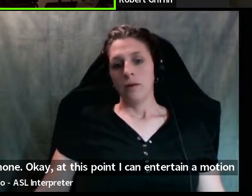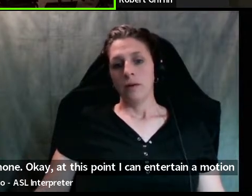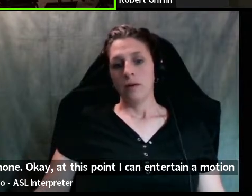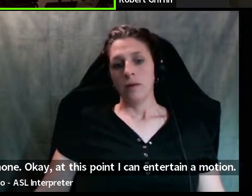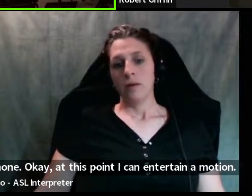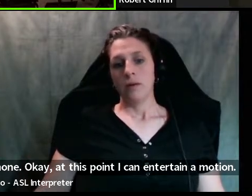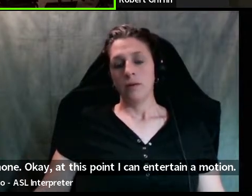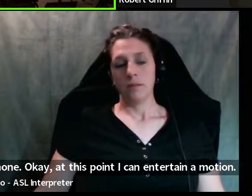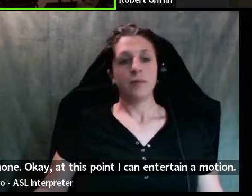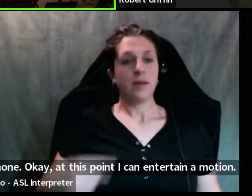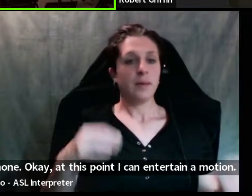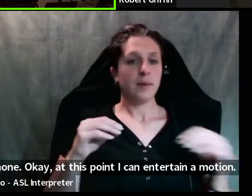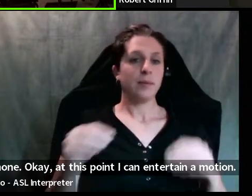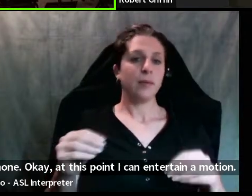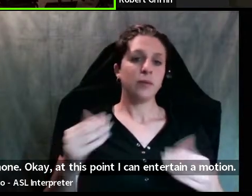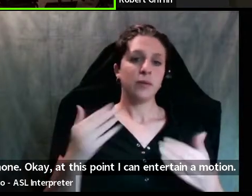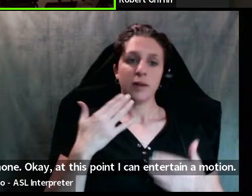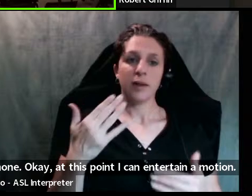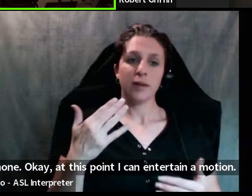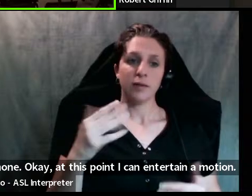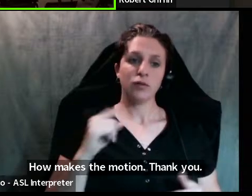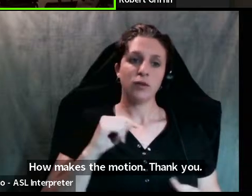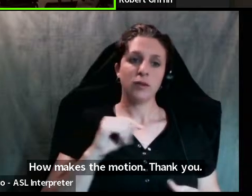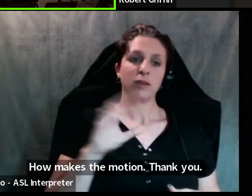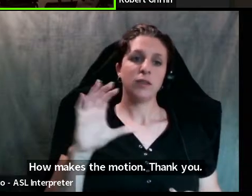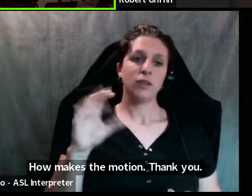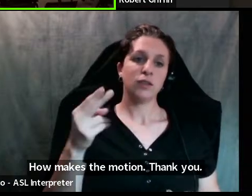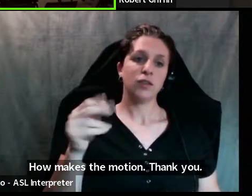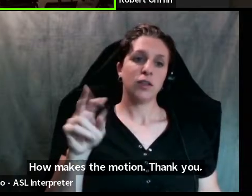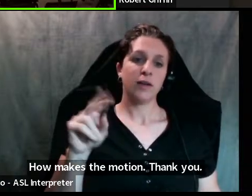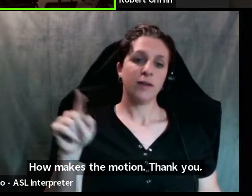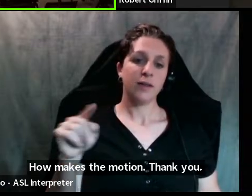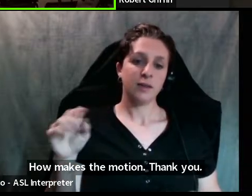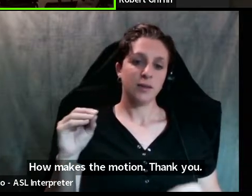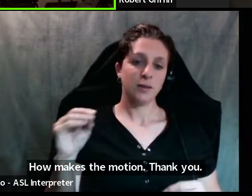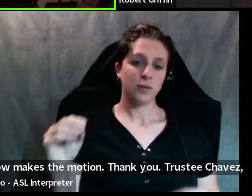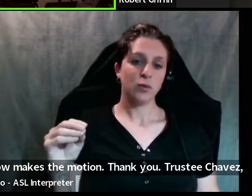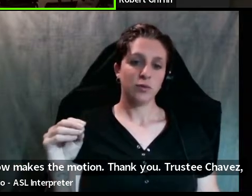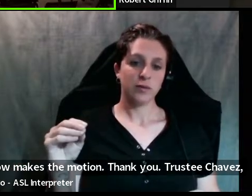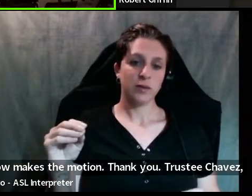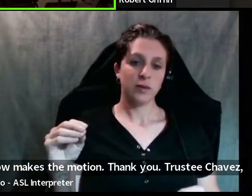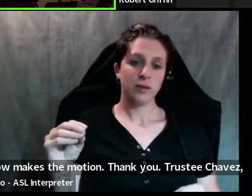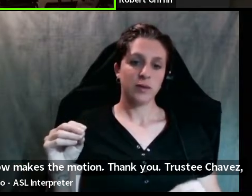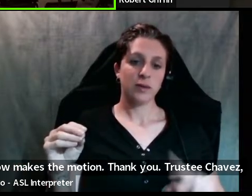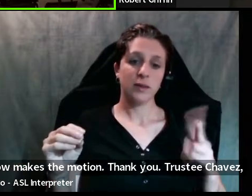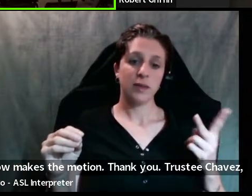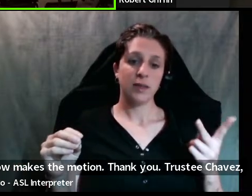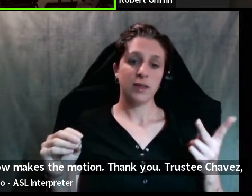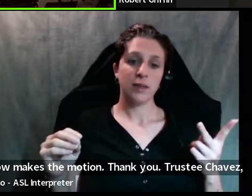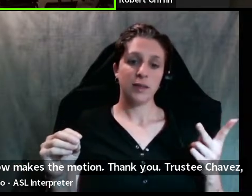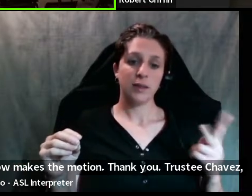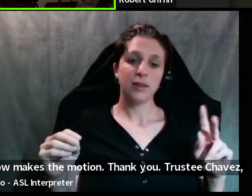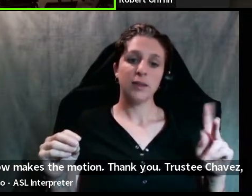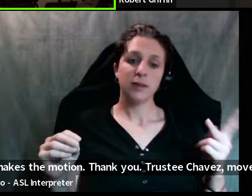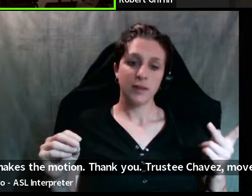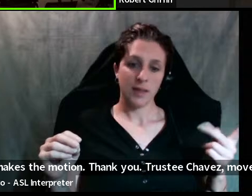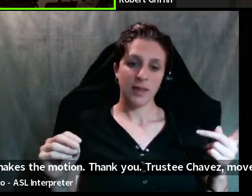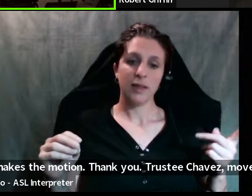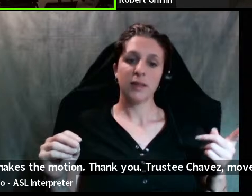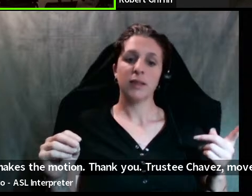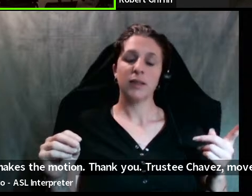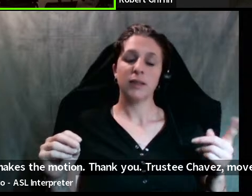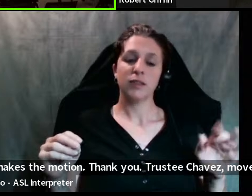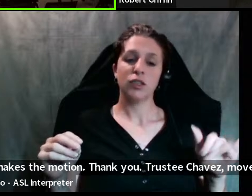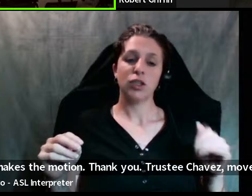I'll make the motion. Thank you. Trustee Chavez moves. Can I get a second? I will second.